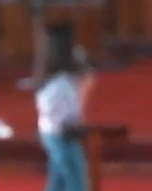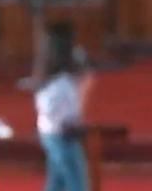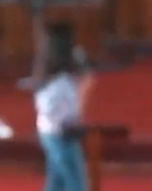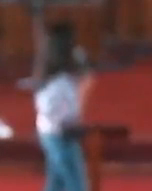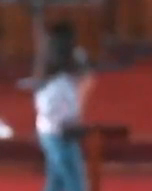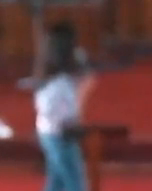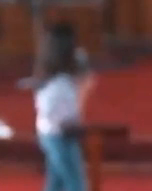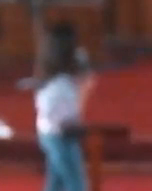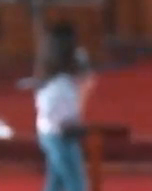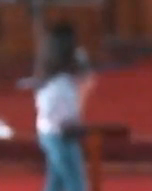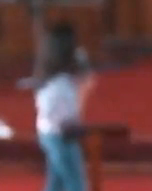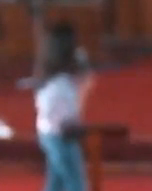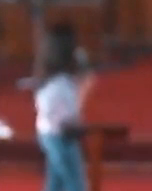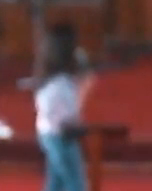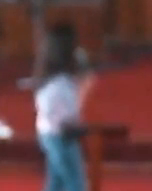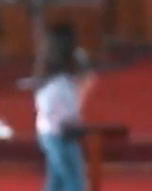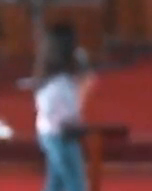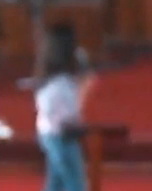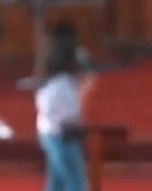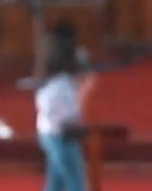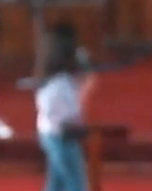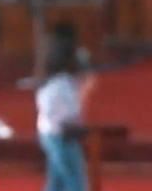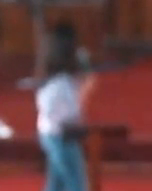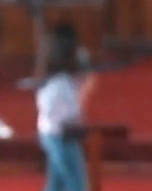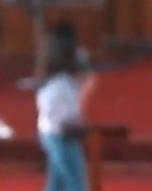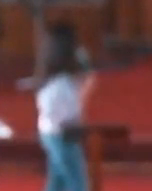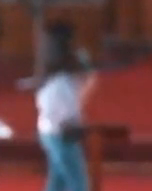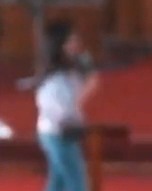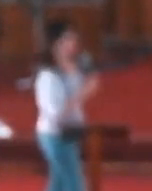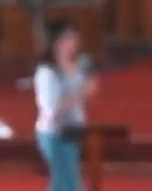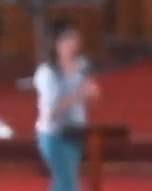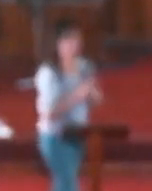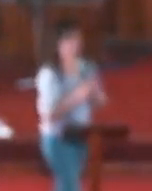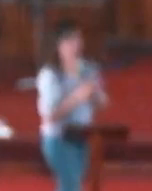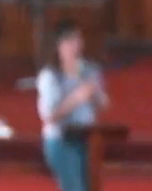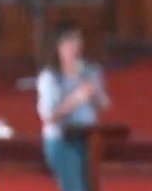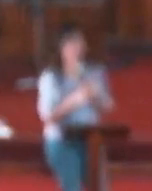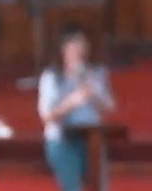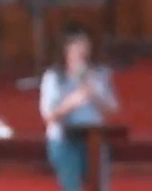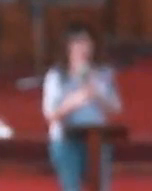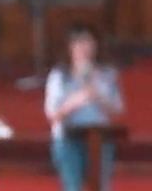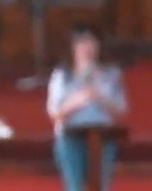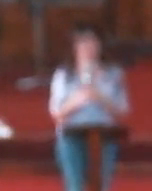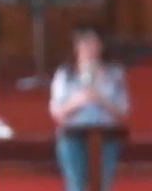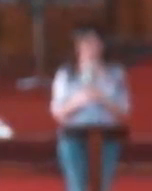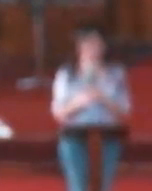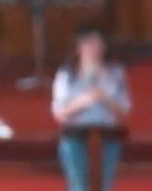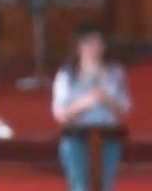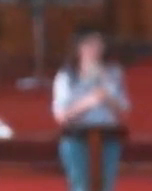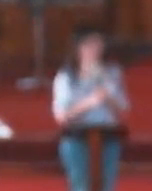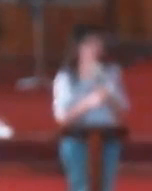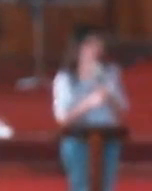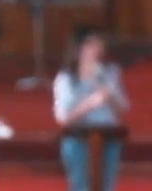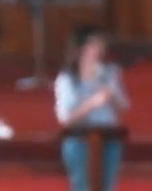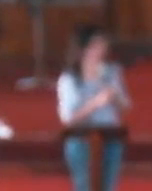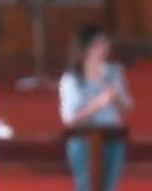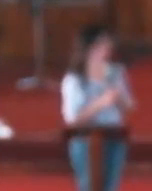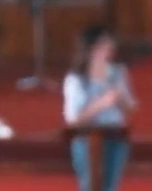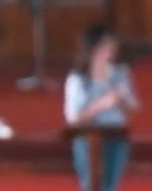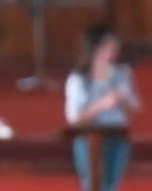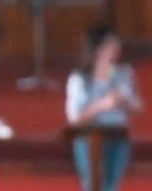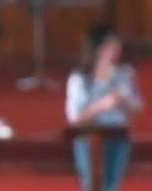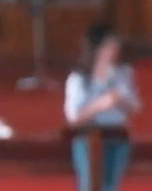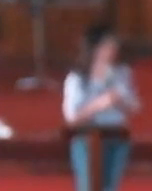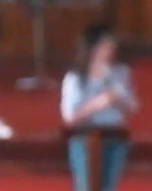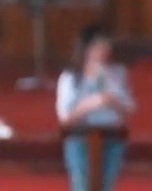If the origin of your good desires and your compassion, just pray in your normal language. A veces hay gente que llega a